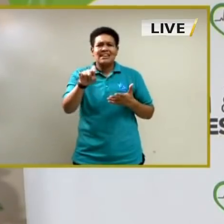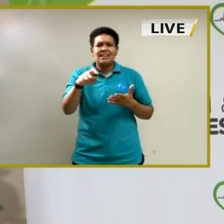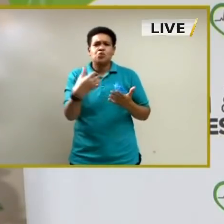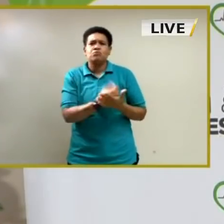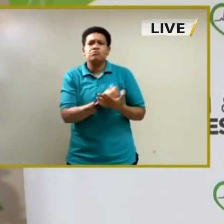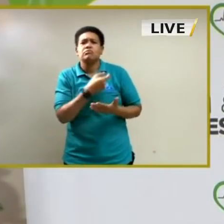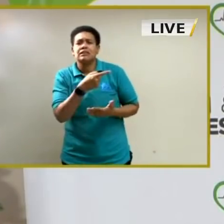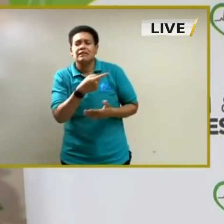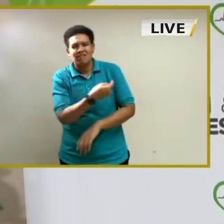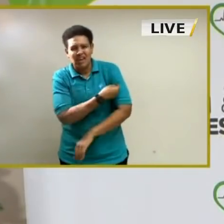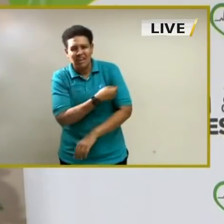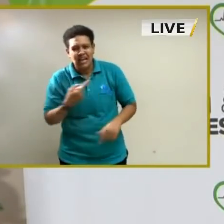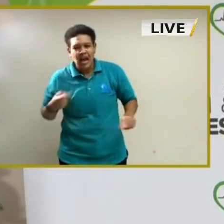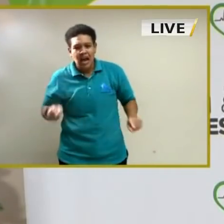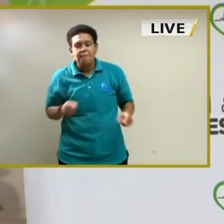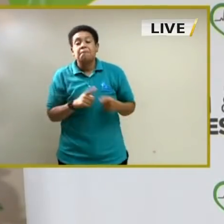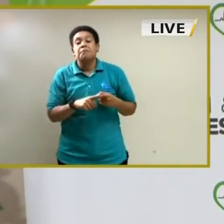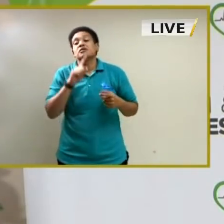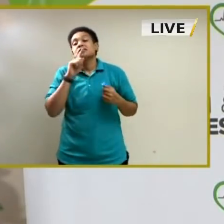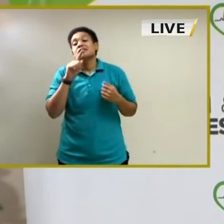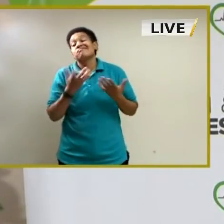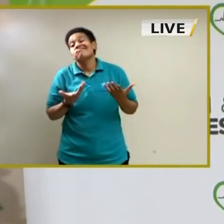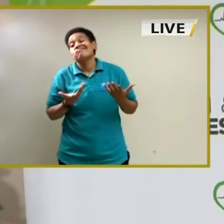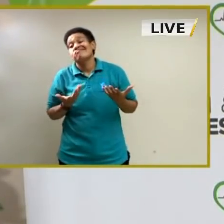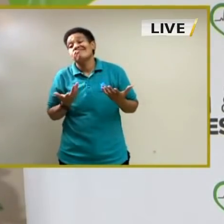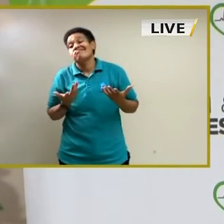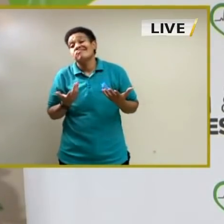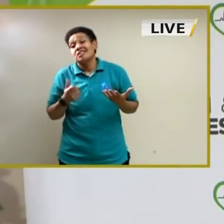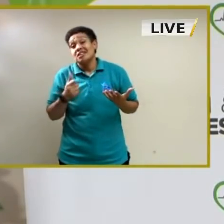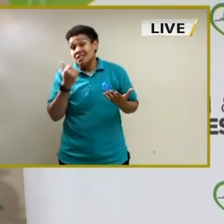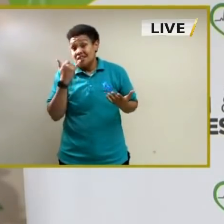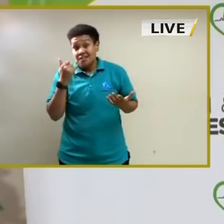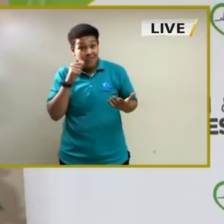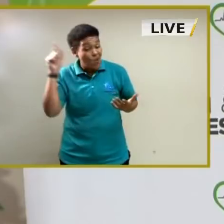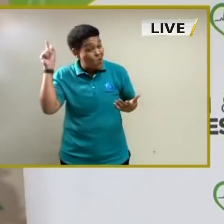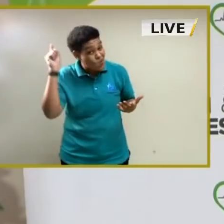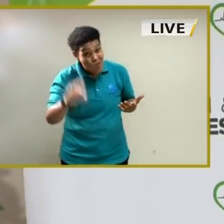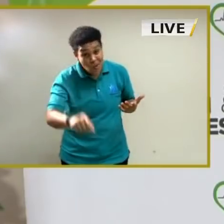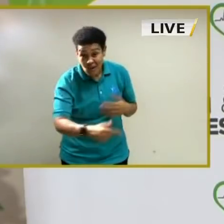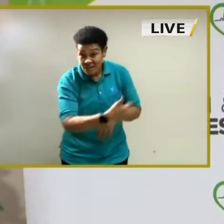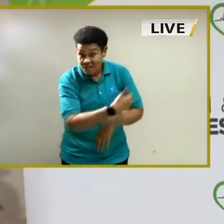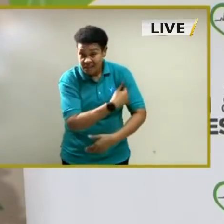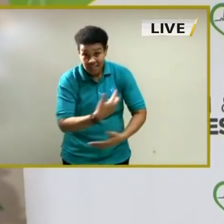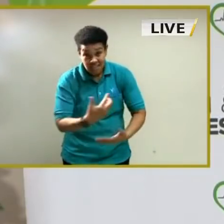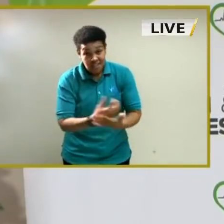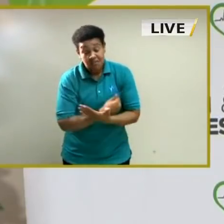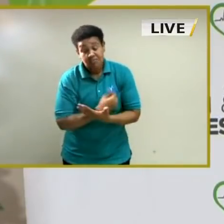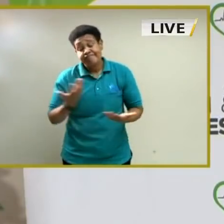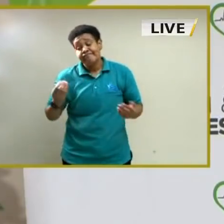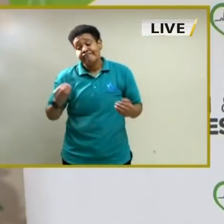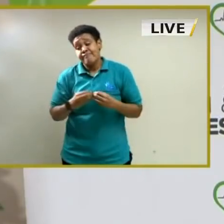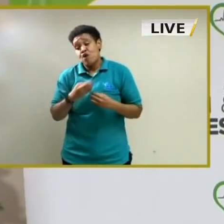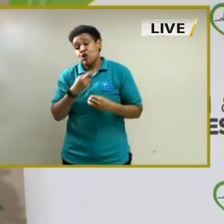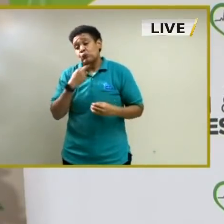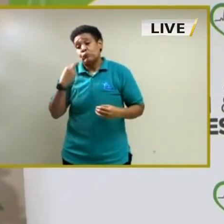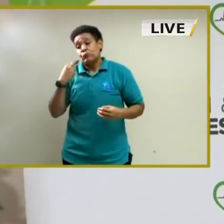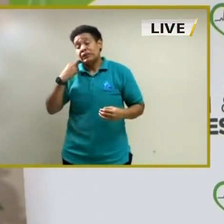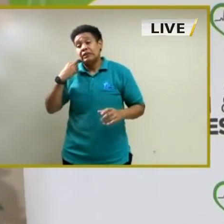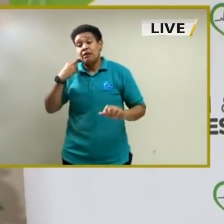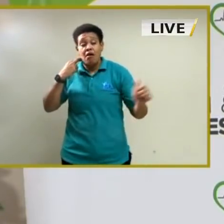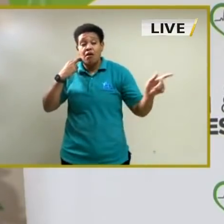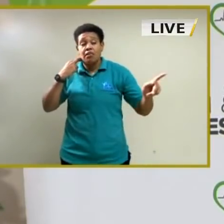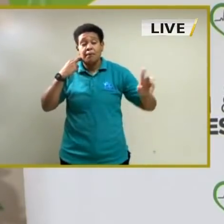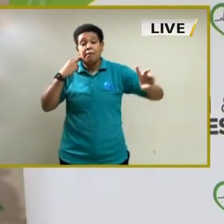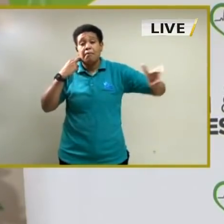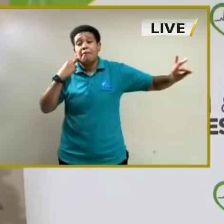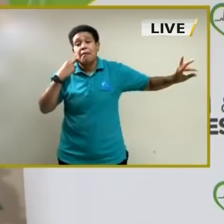vaccines, and to the extent that not taking it makes them a greater risk to others, whether in their